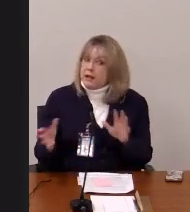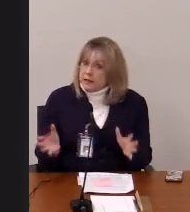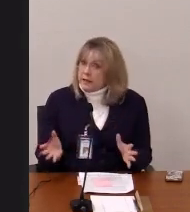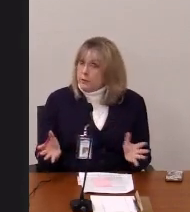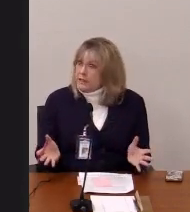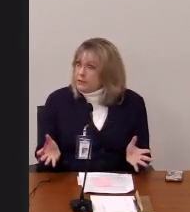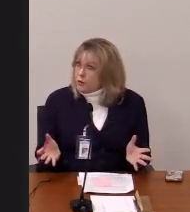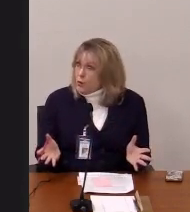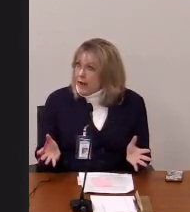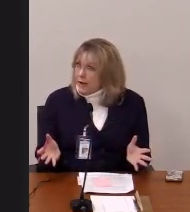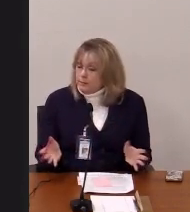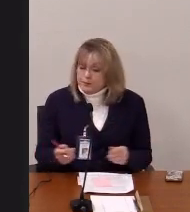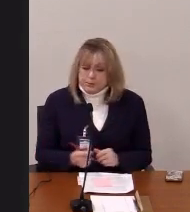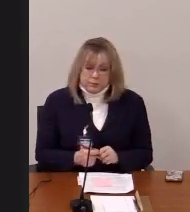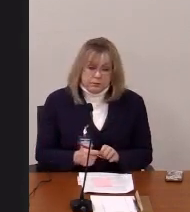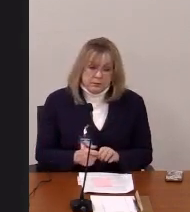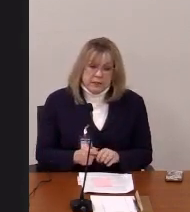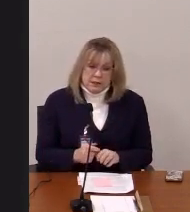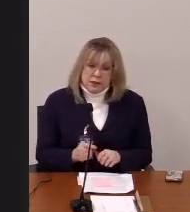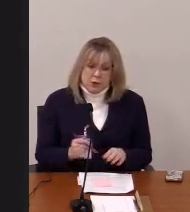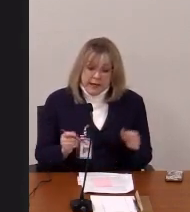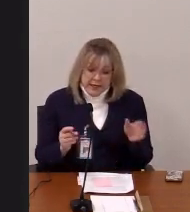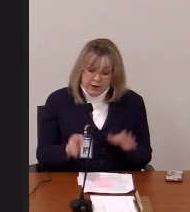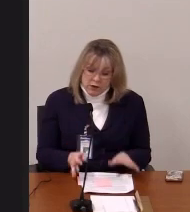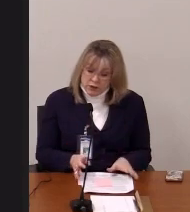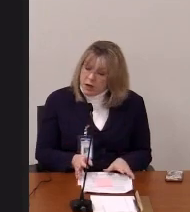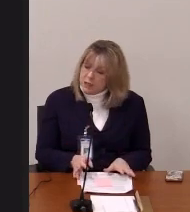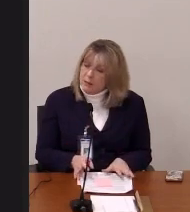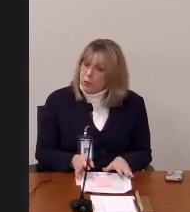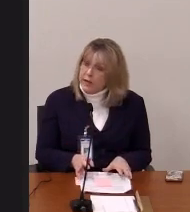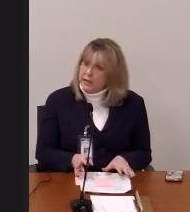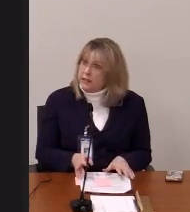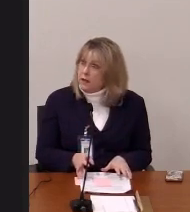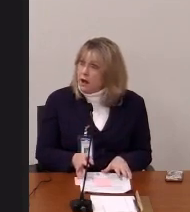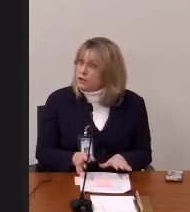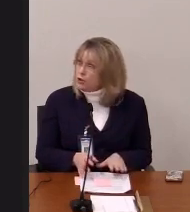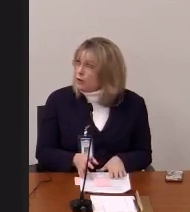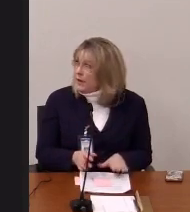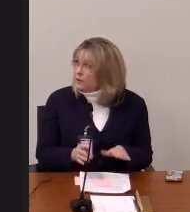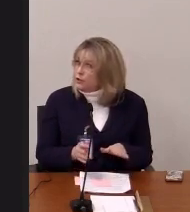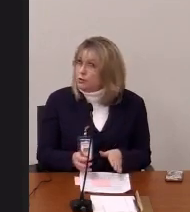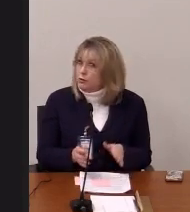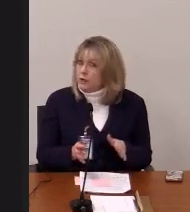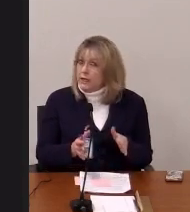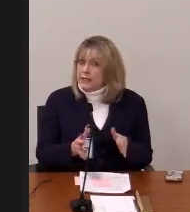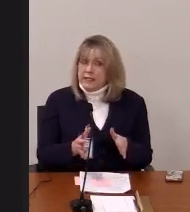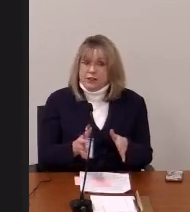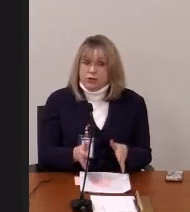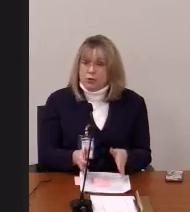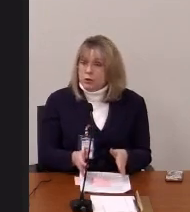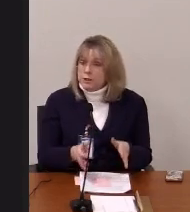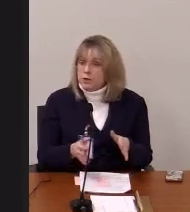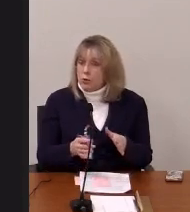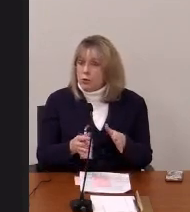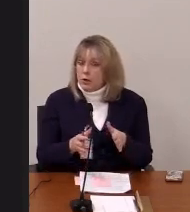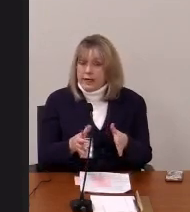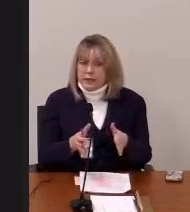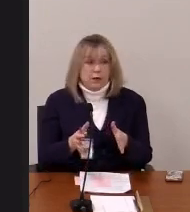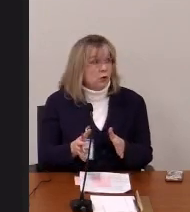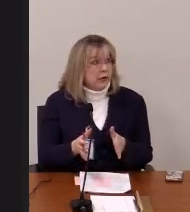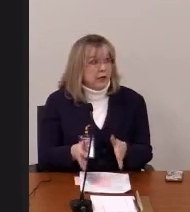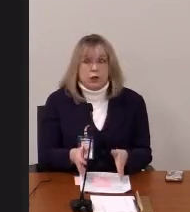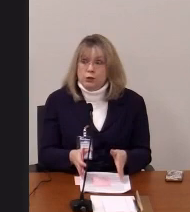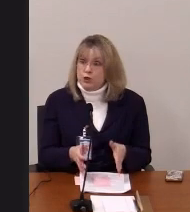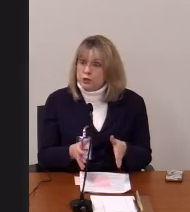they each handle it a little bit different way. So in our document, we did not try to endorse